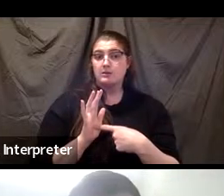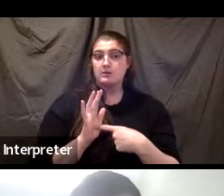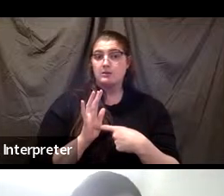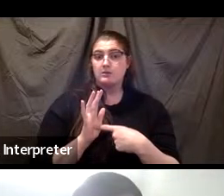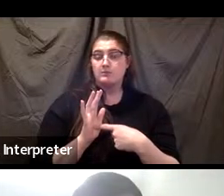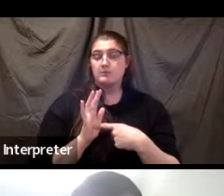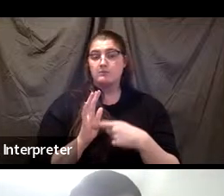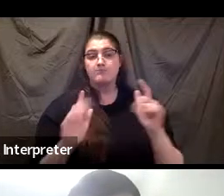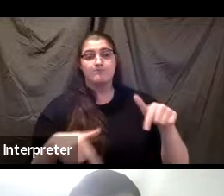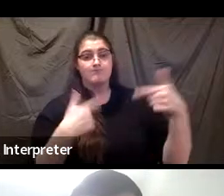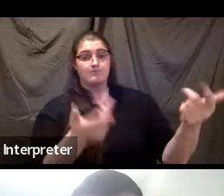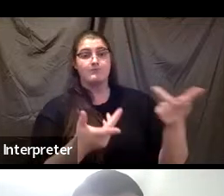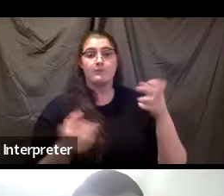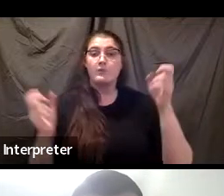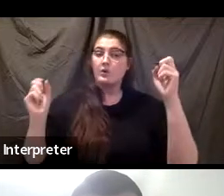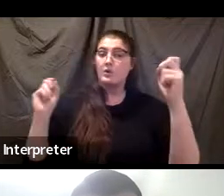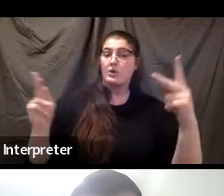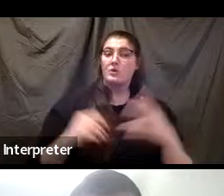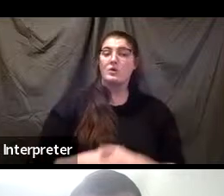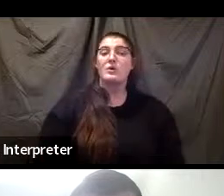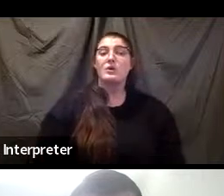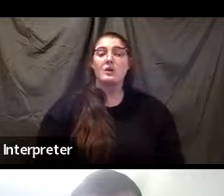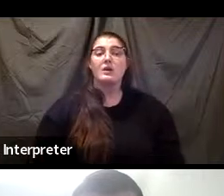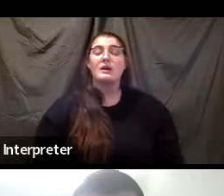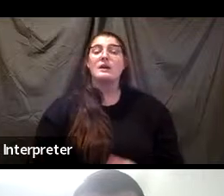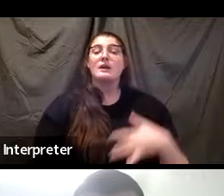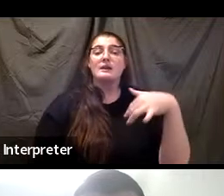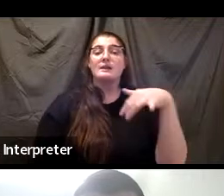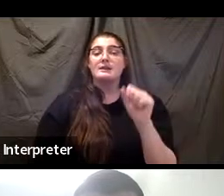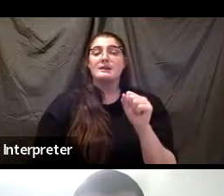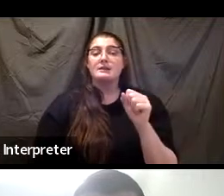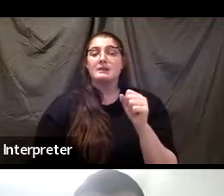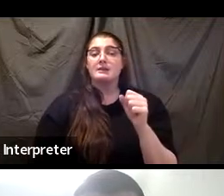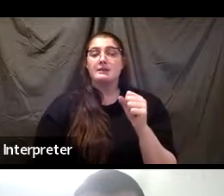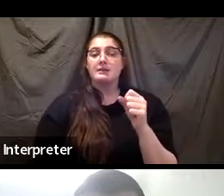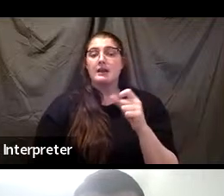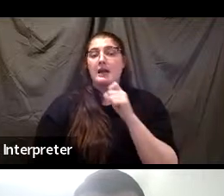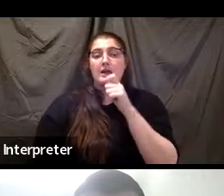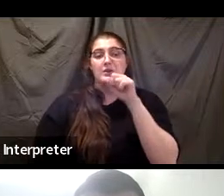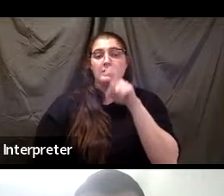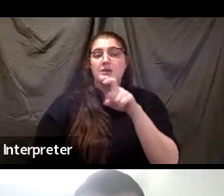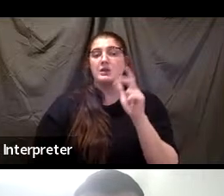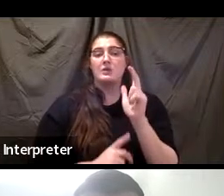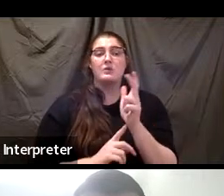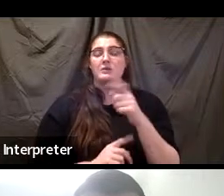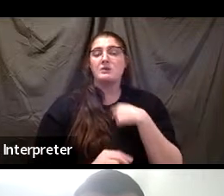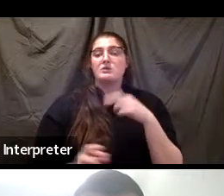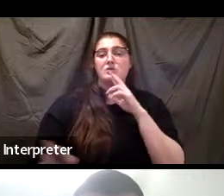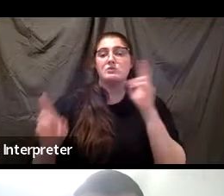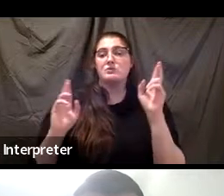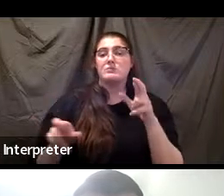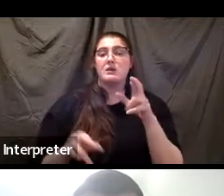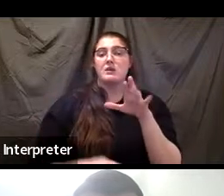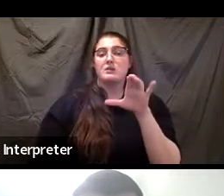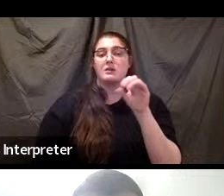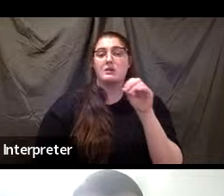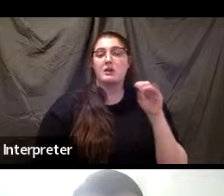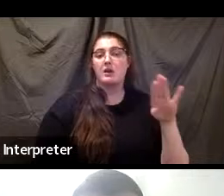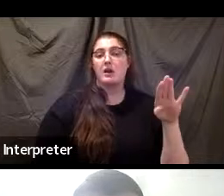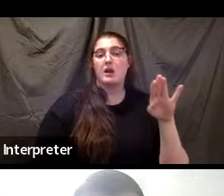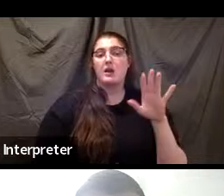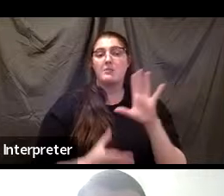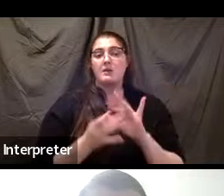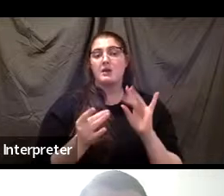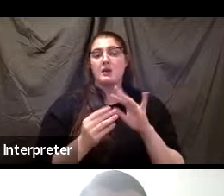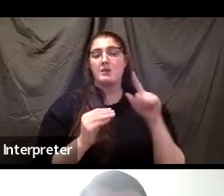Floor is open to you. Okay, so yes, I don't need 3 minutes. So just in response to Commissioner Cobb's comment